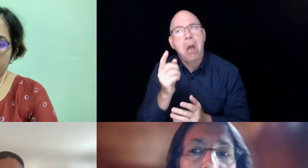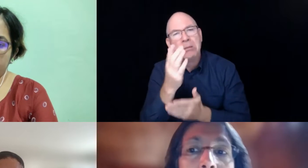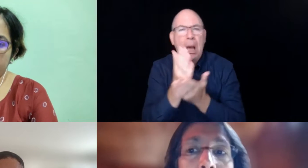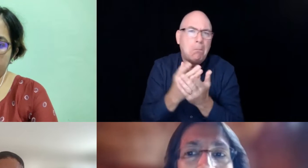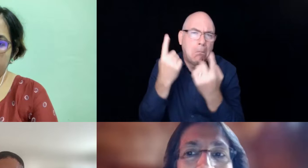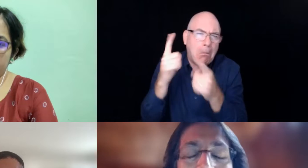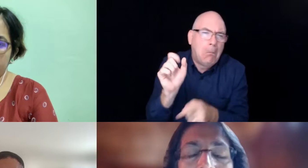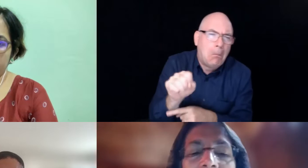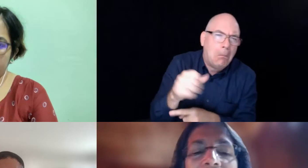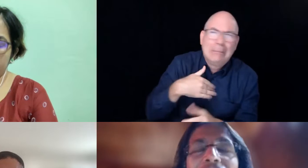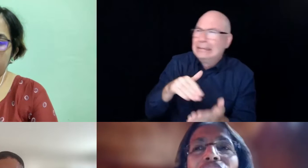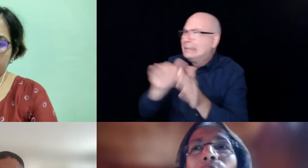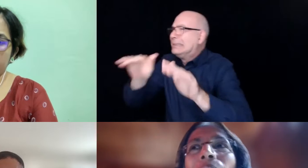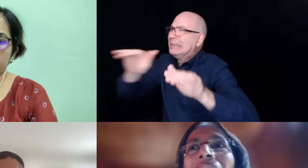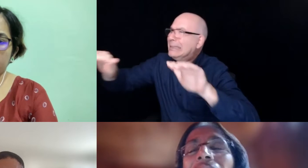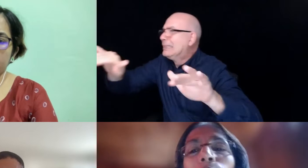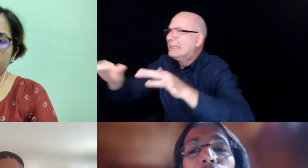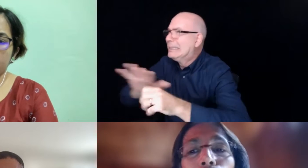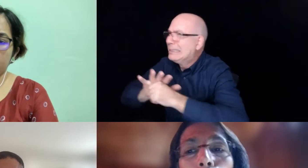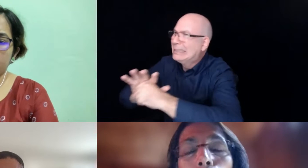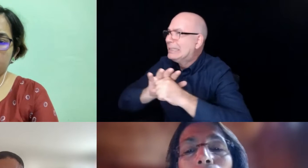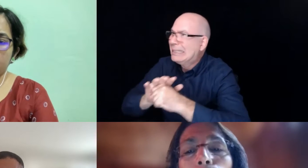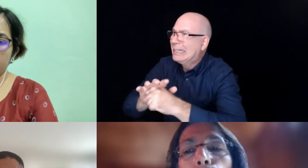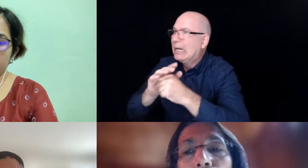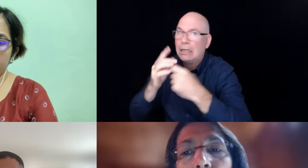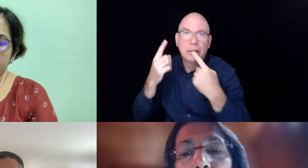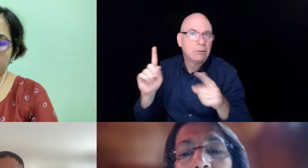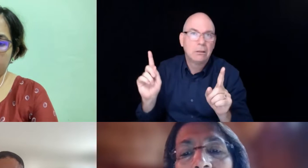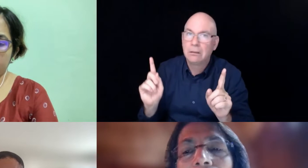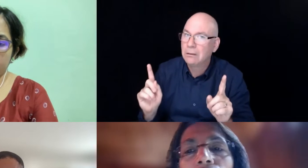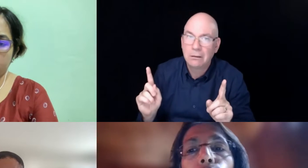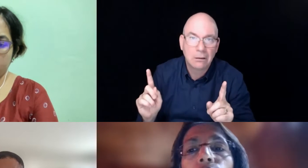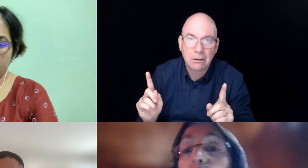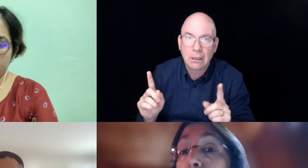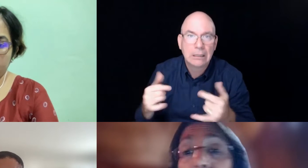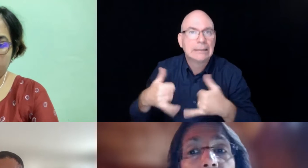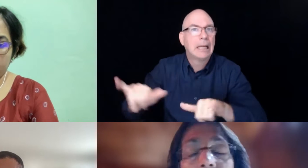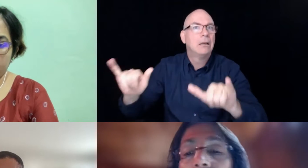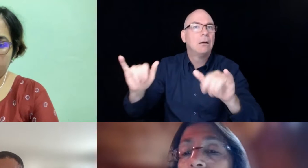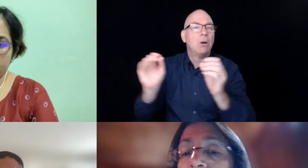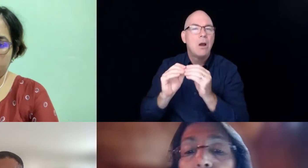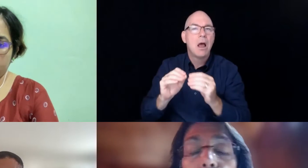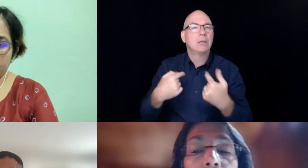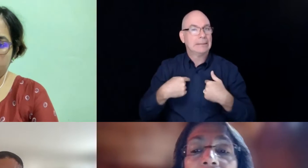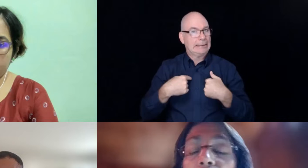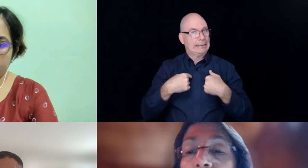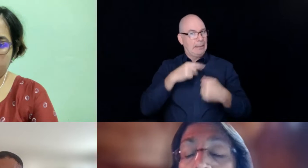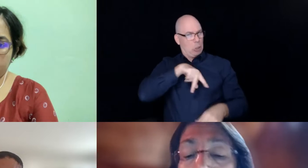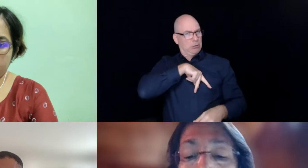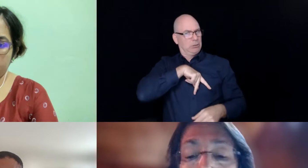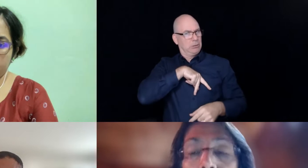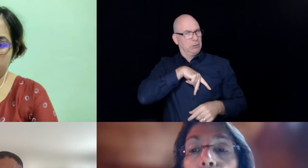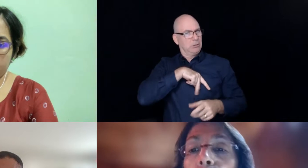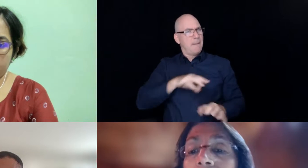we asked for at best. And so it has been so important to me to personally to continue to engage